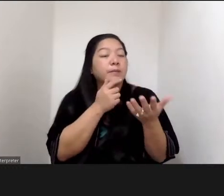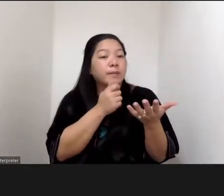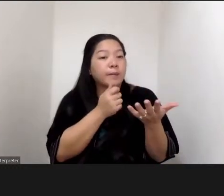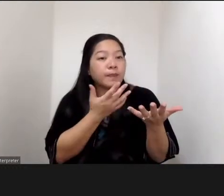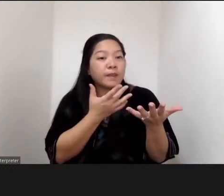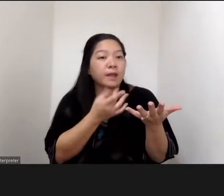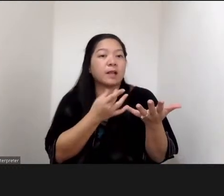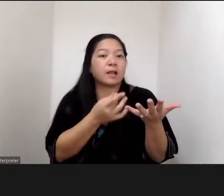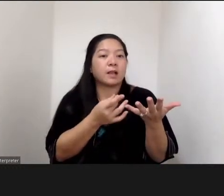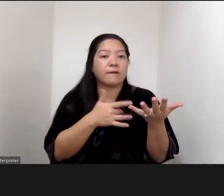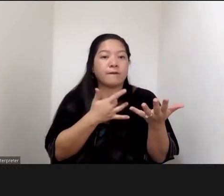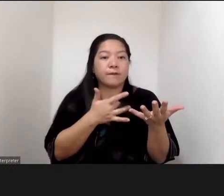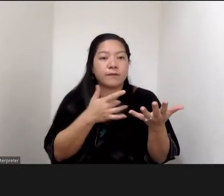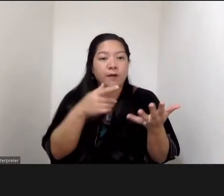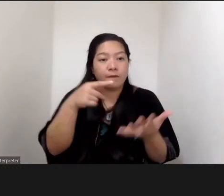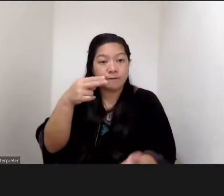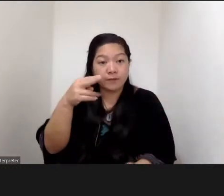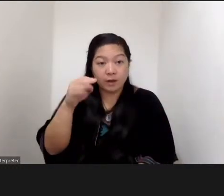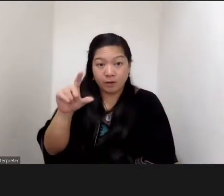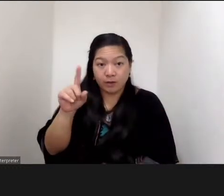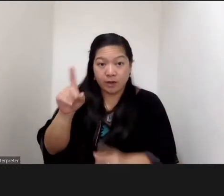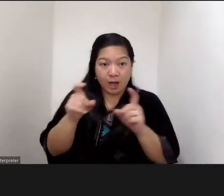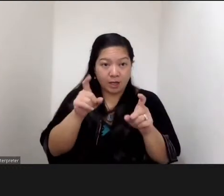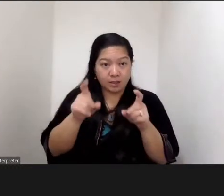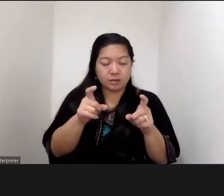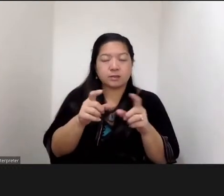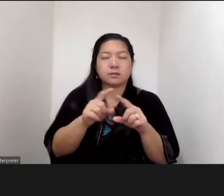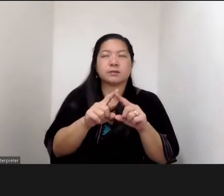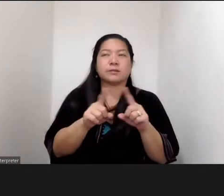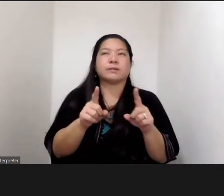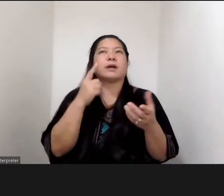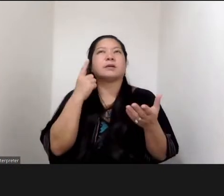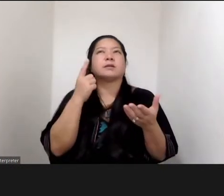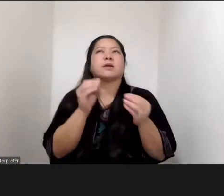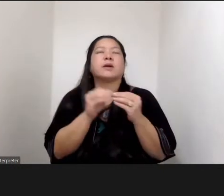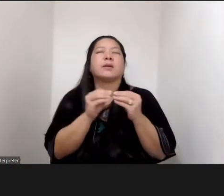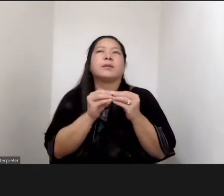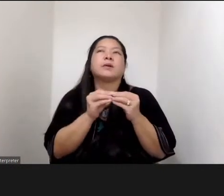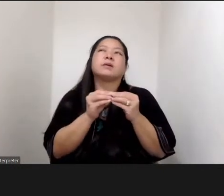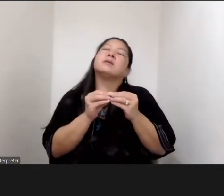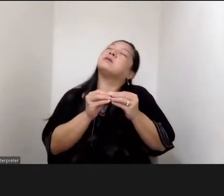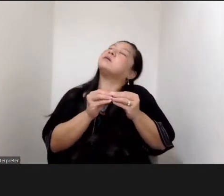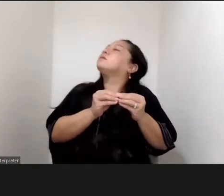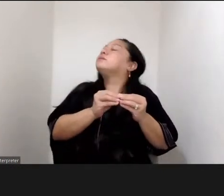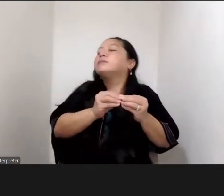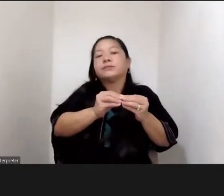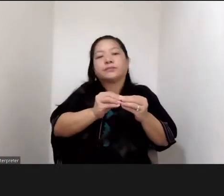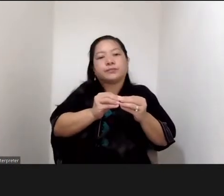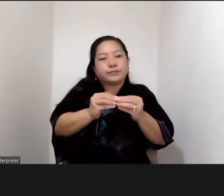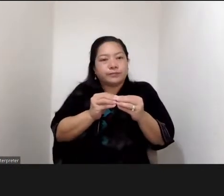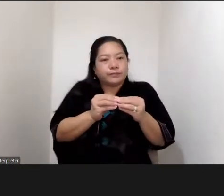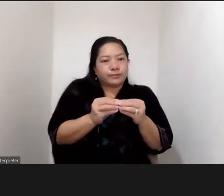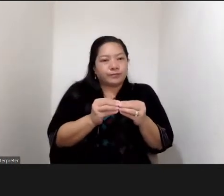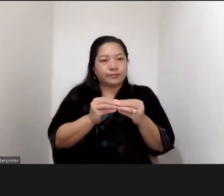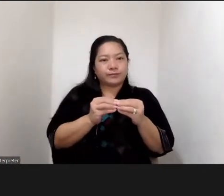think Phil was asking the same thing. I'm thinking more providing funding sources